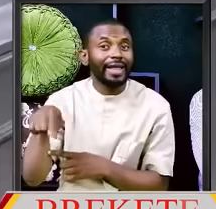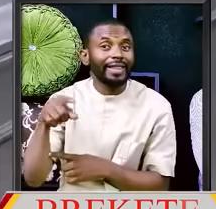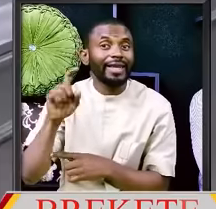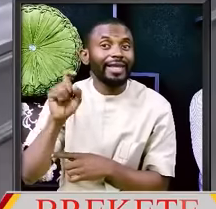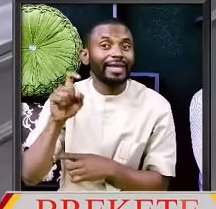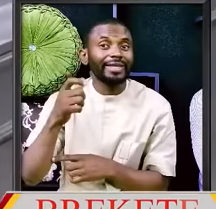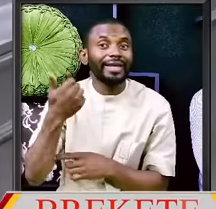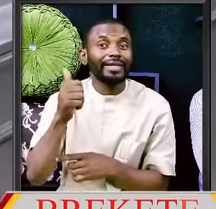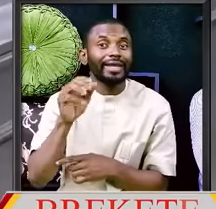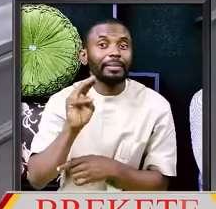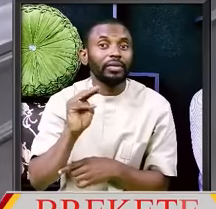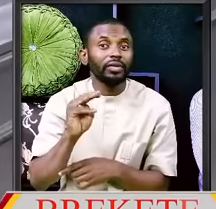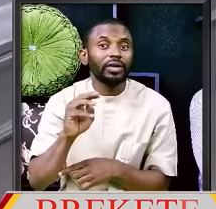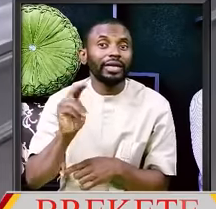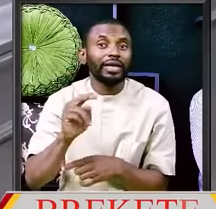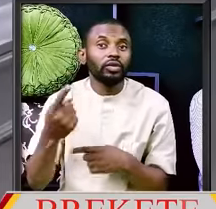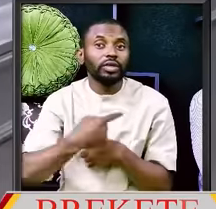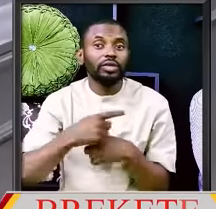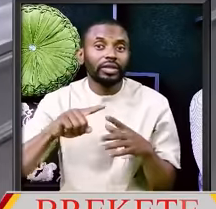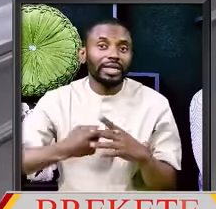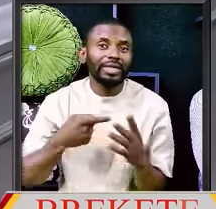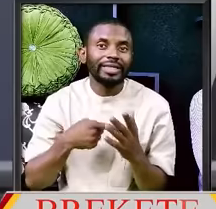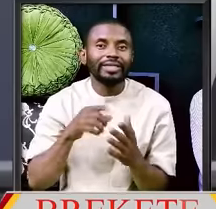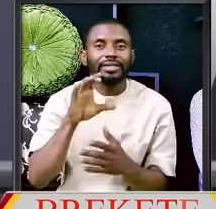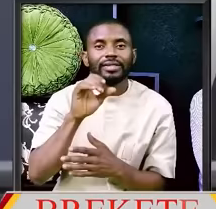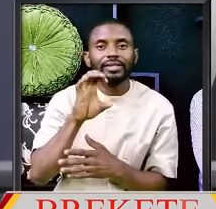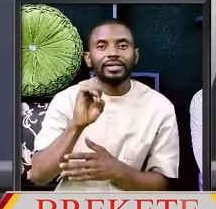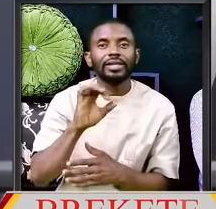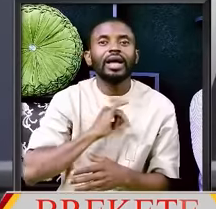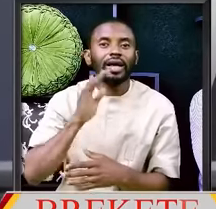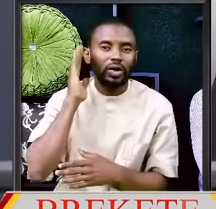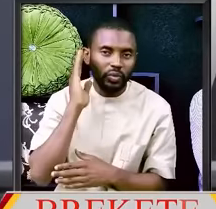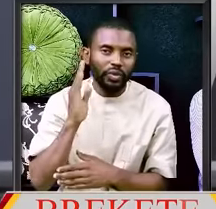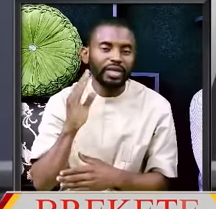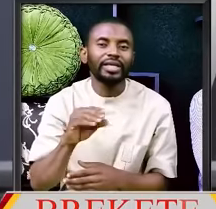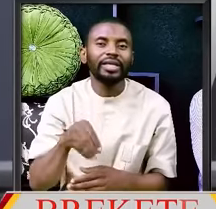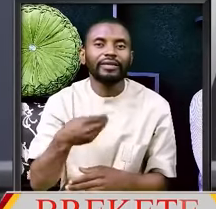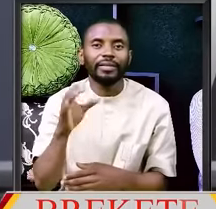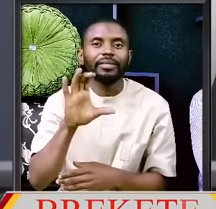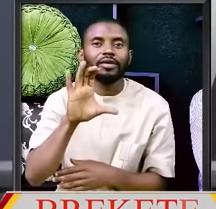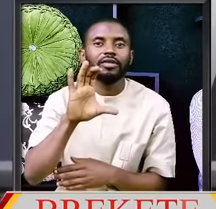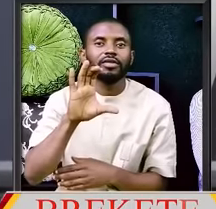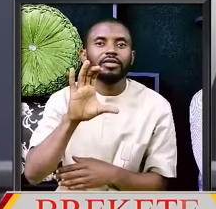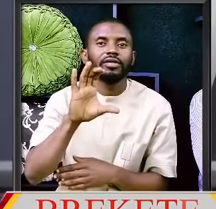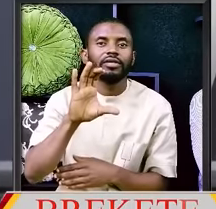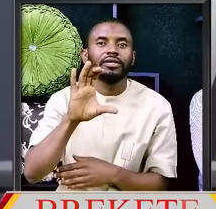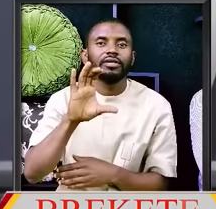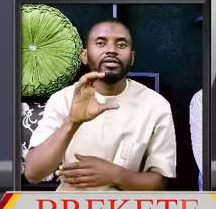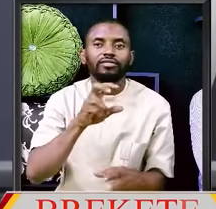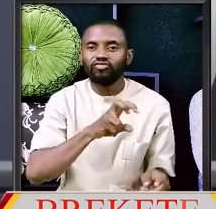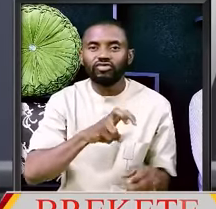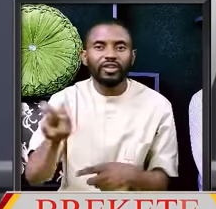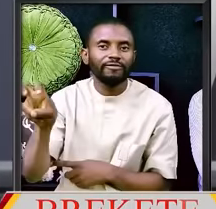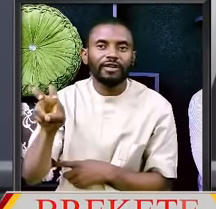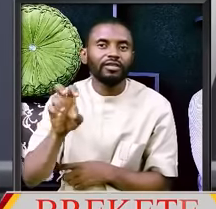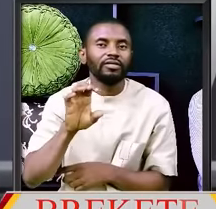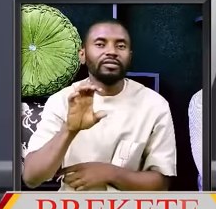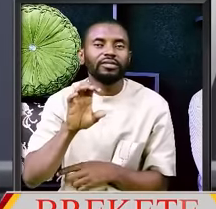if they need 10 million naira today to start this case, I go not be check, I go give, now transfer, I go transfer to